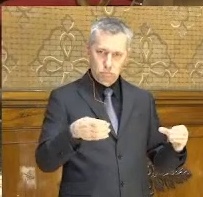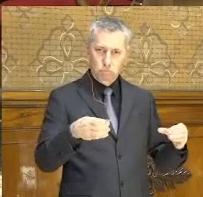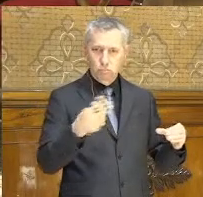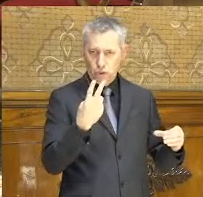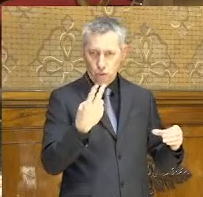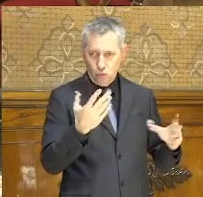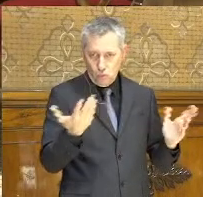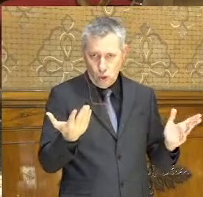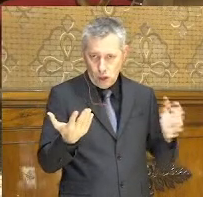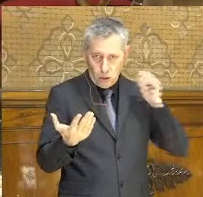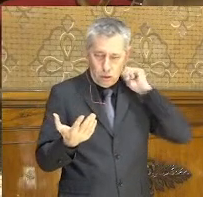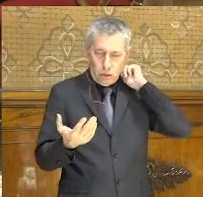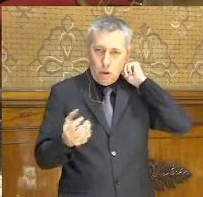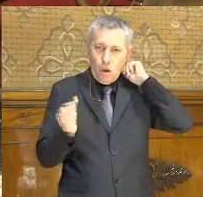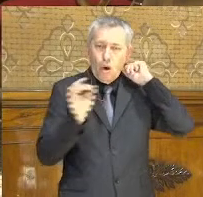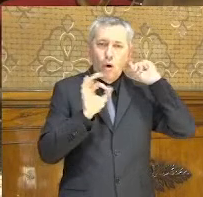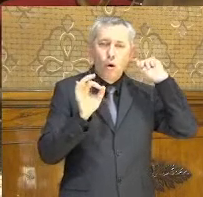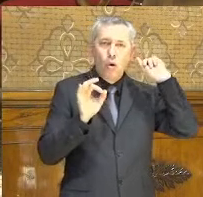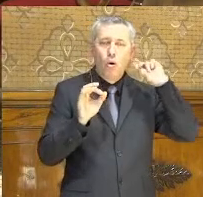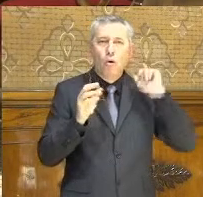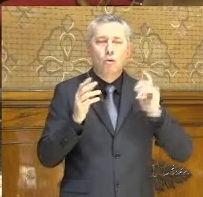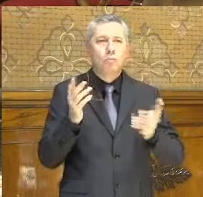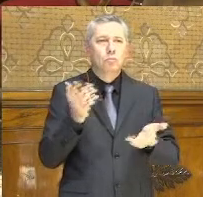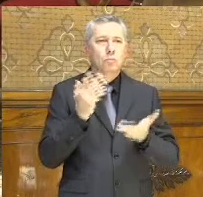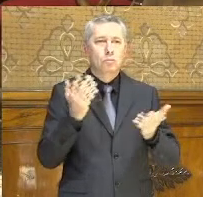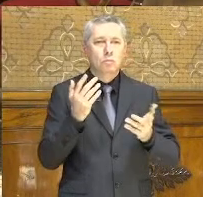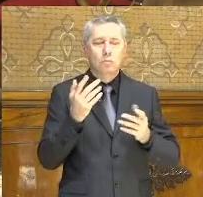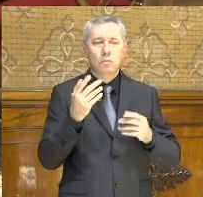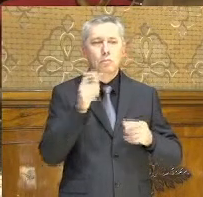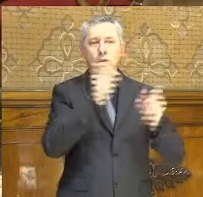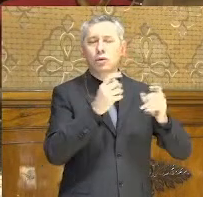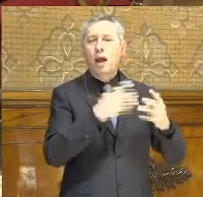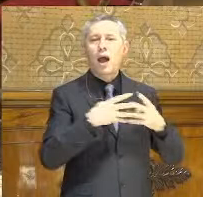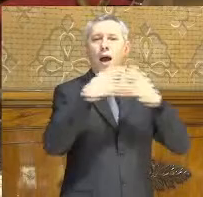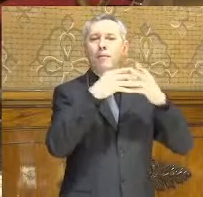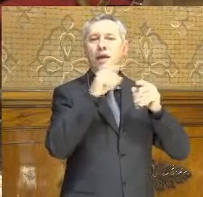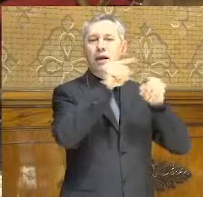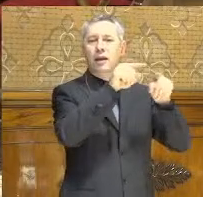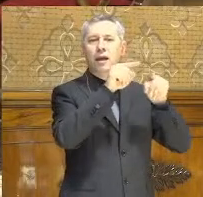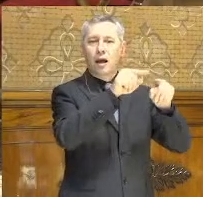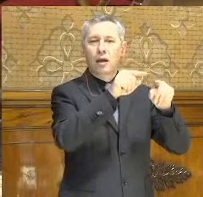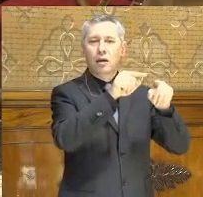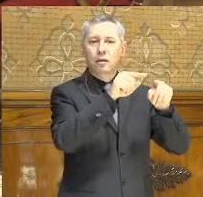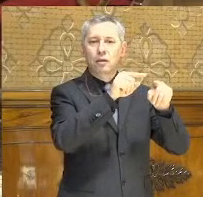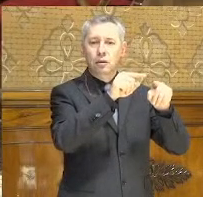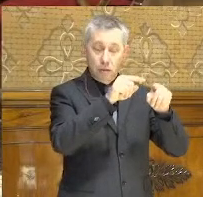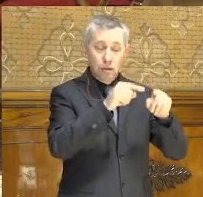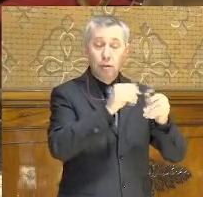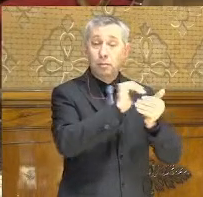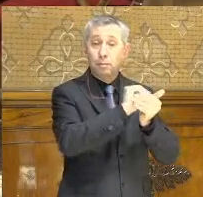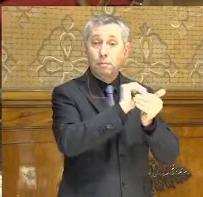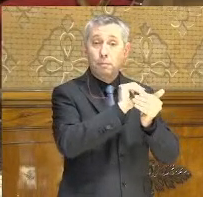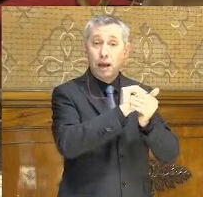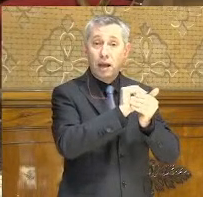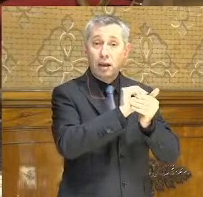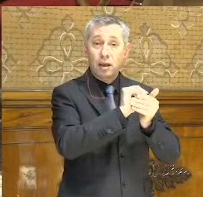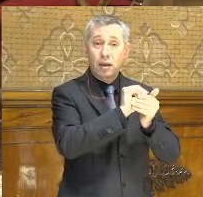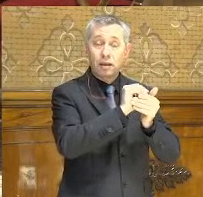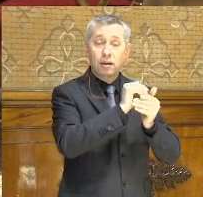the people in America to take bread and put it in the freezer and pull it out. It could have been